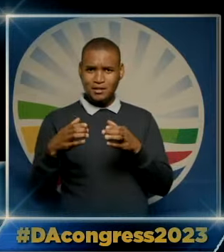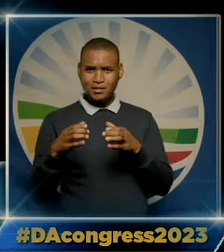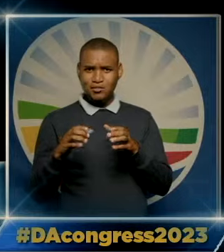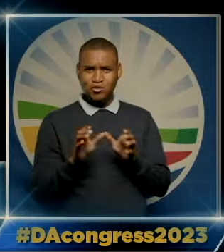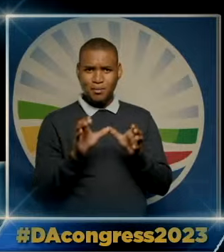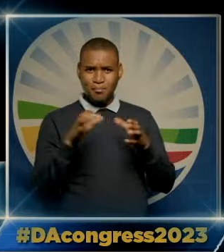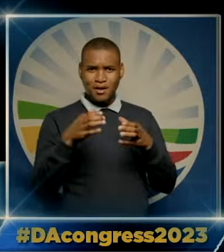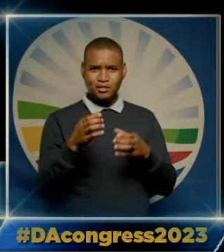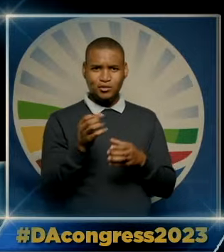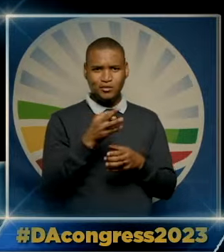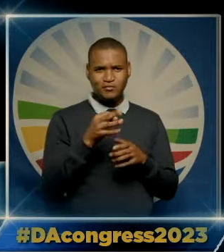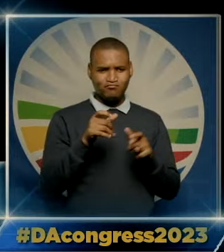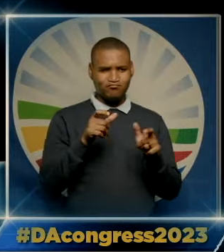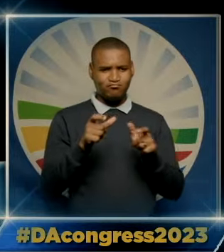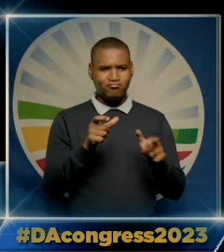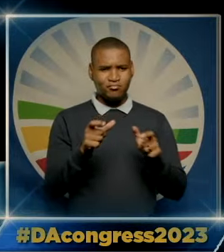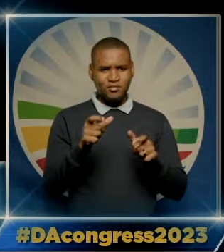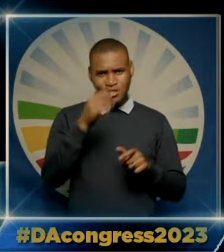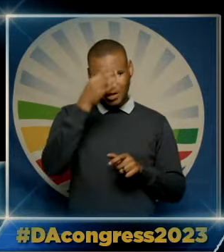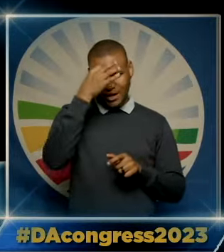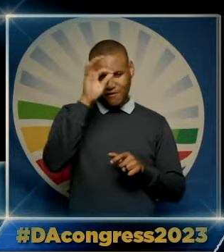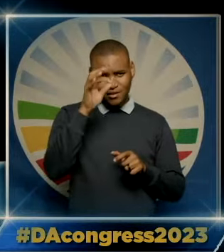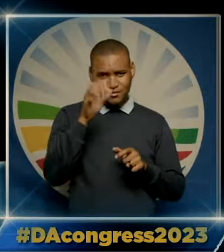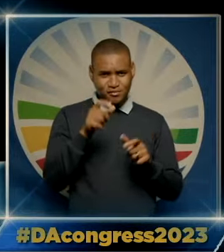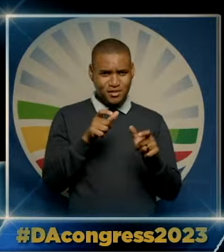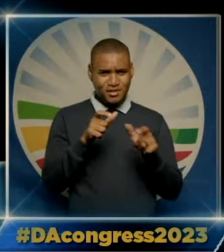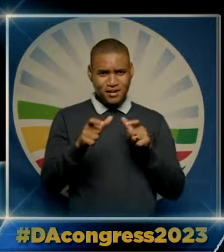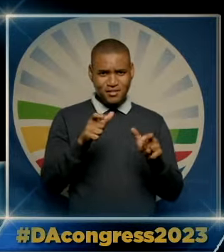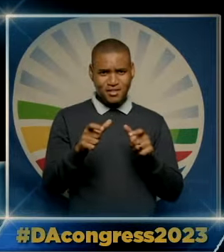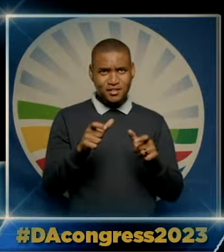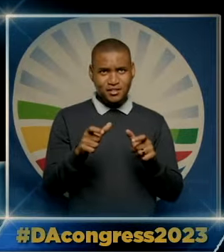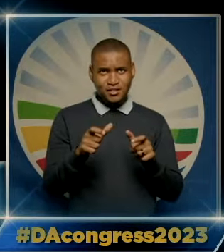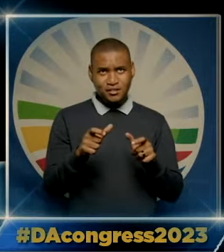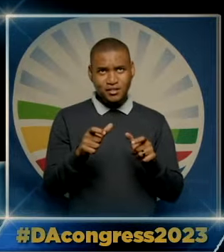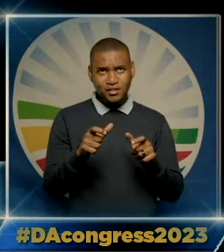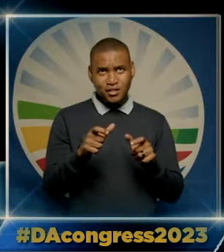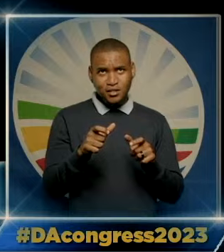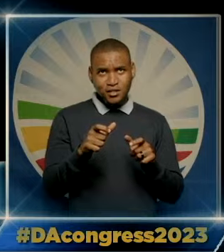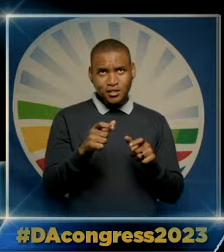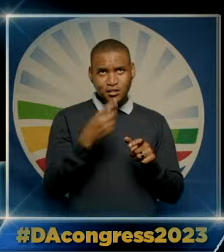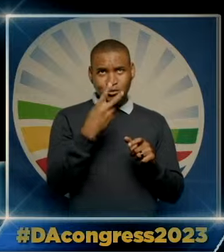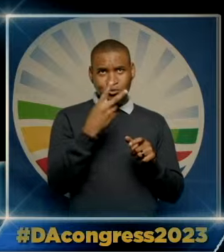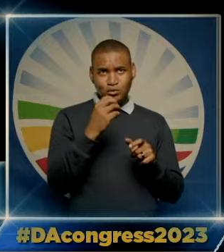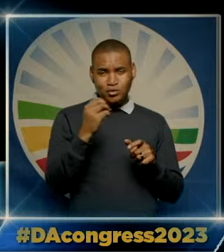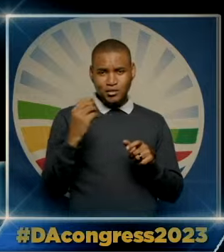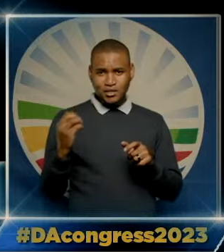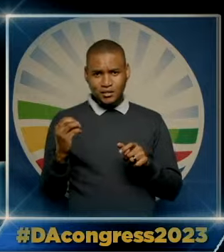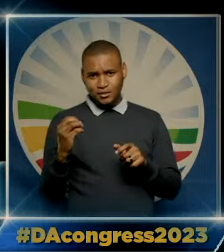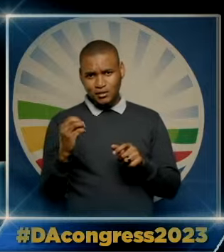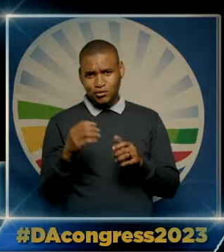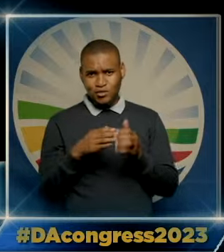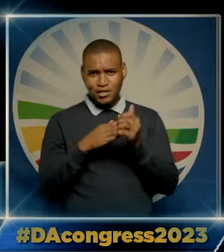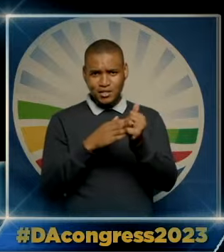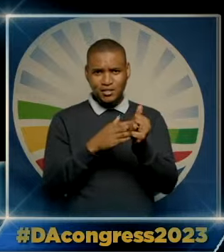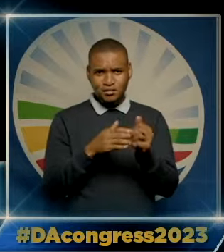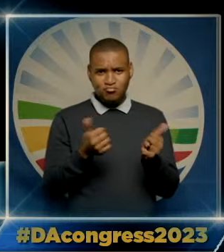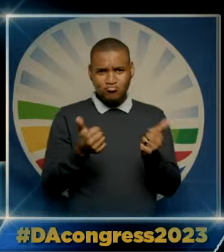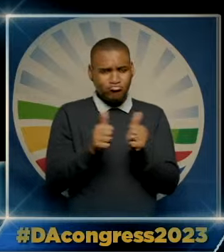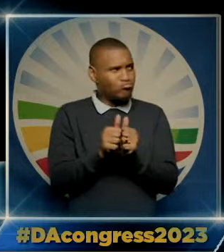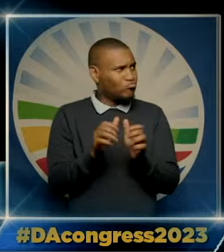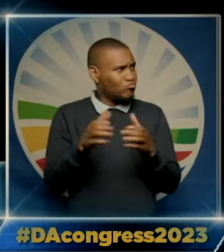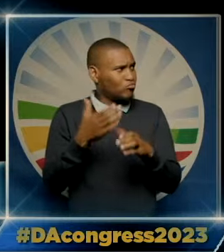of government. From governing Midvaal in 2000 to leading a coalition in Cape